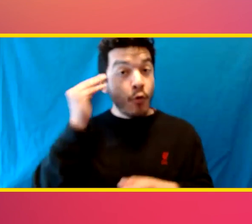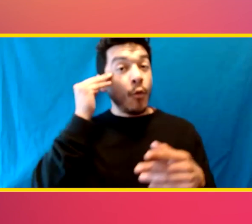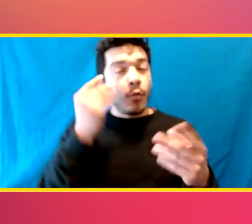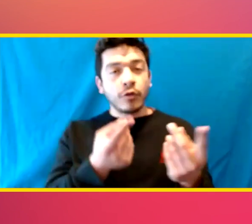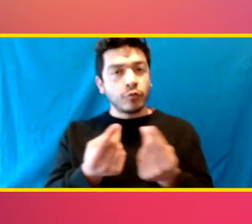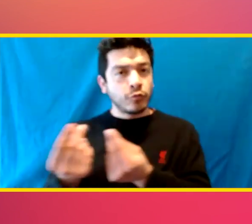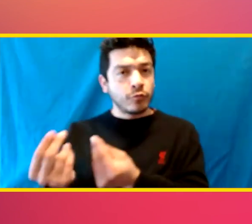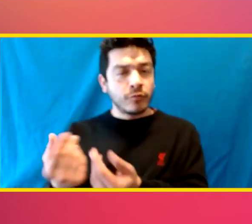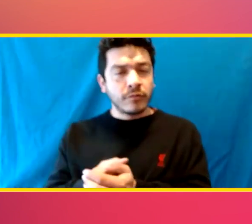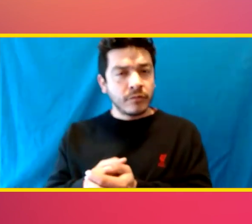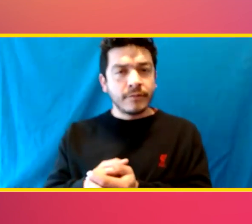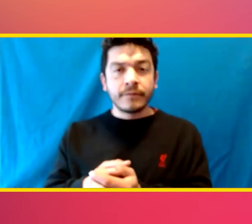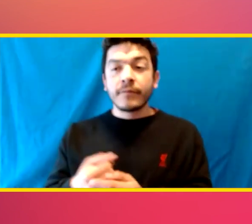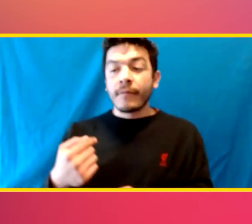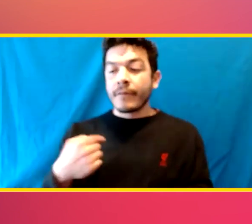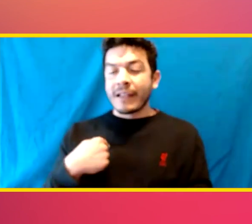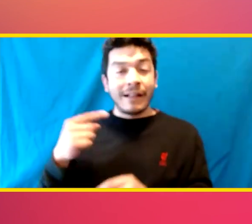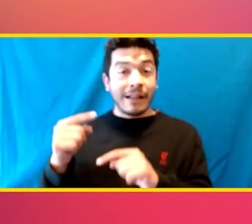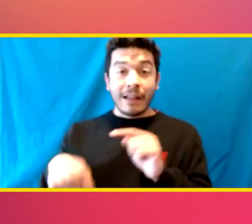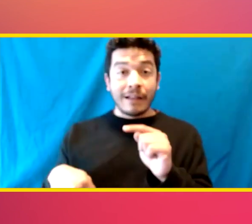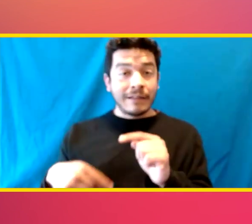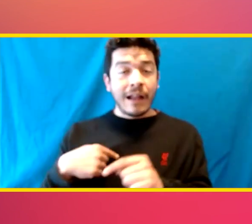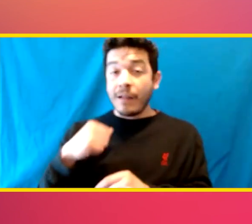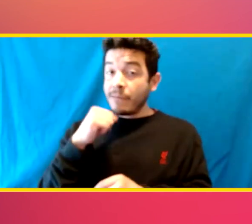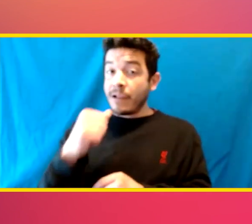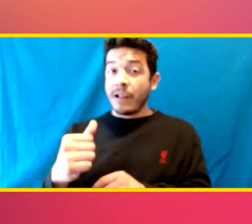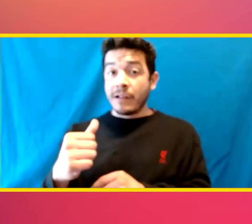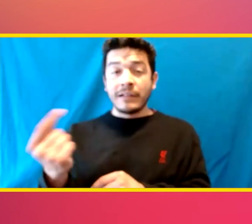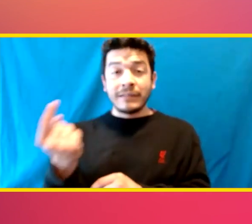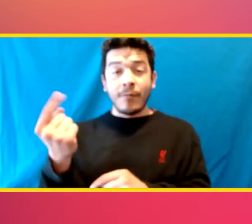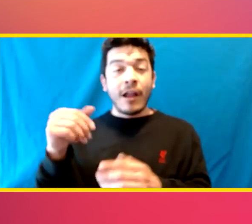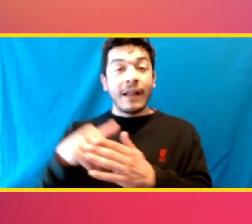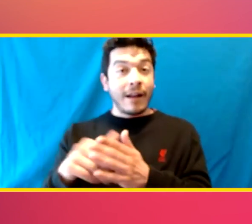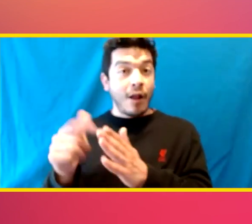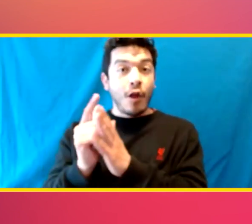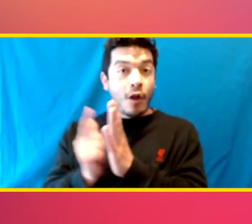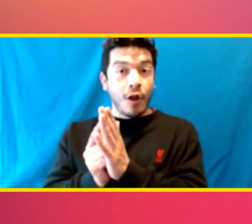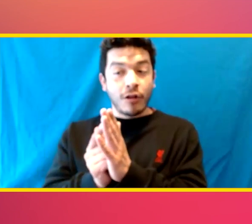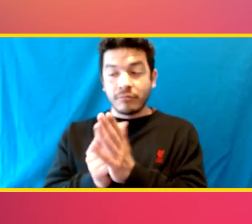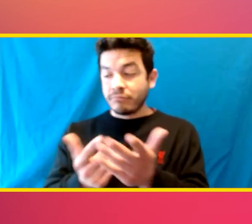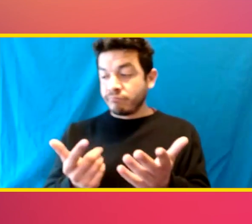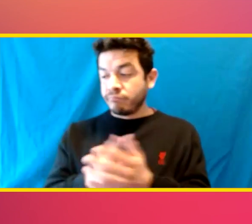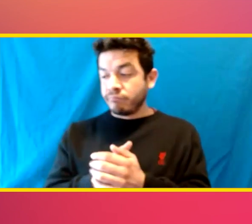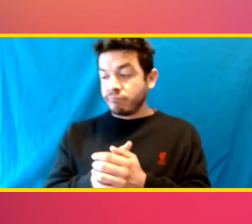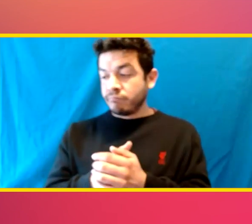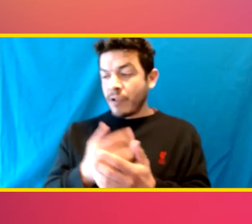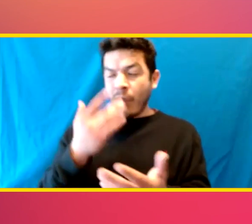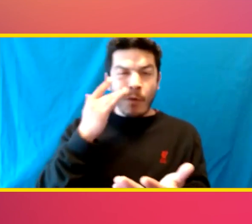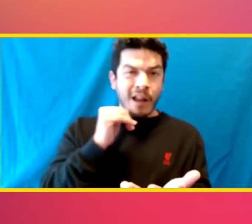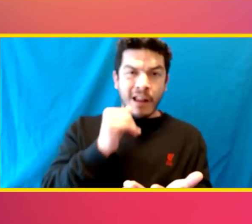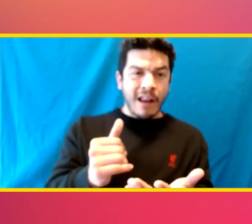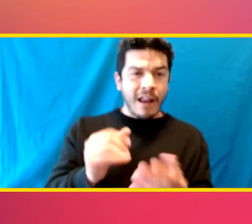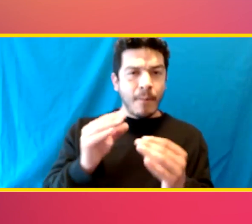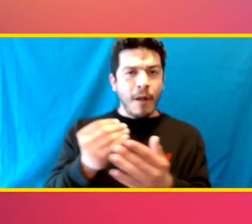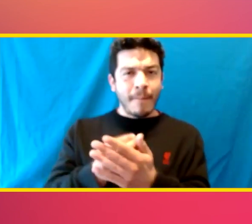doing. I mean, I can't. I don't. I'm not someone in legal scenarios. Mm. Why not put money